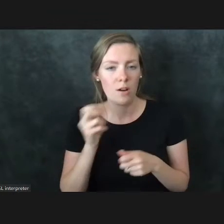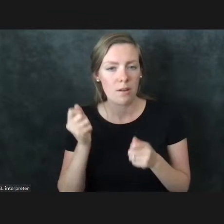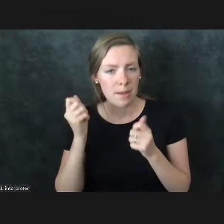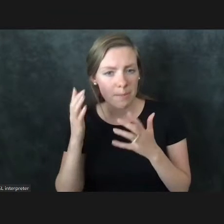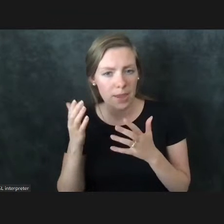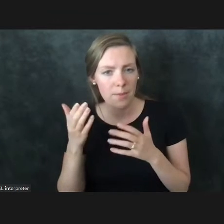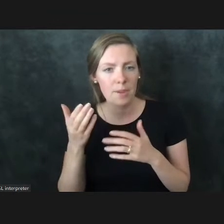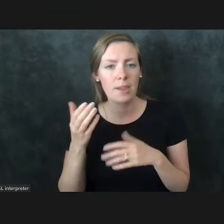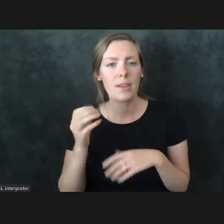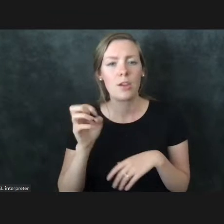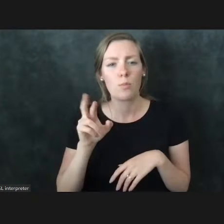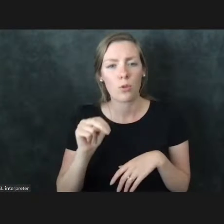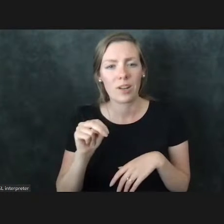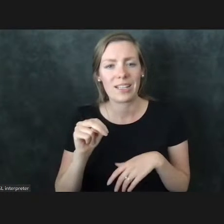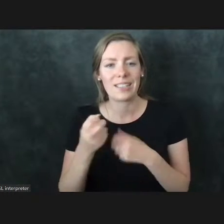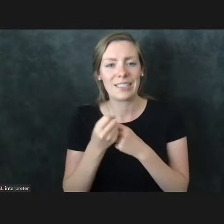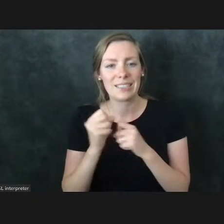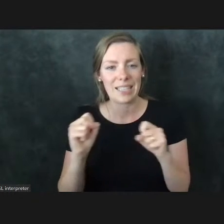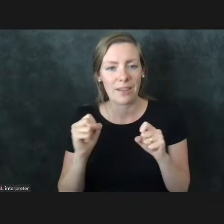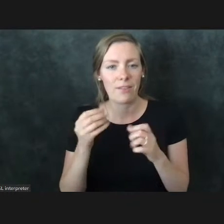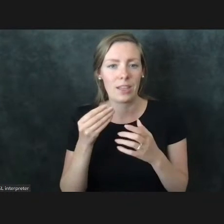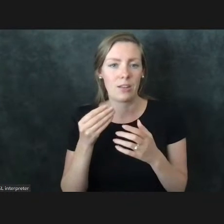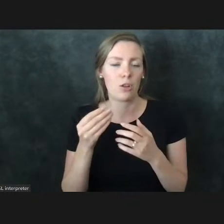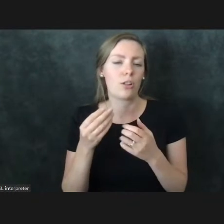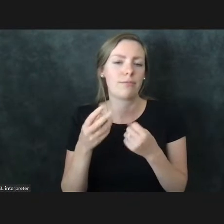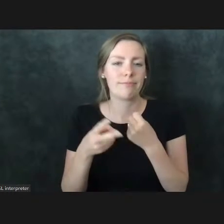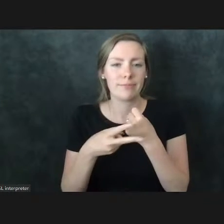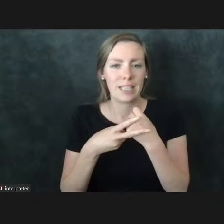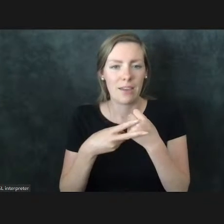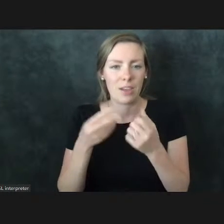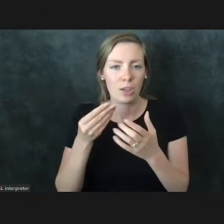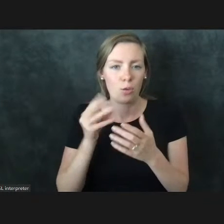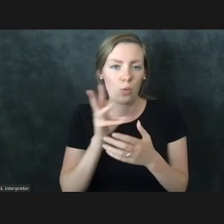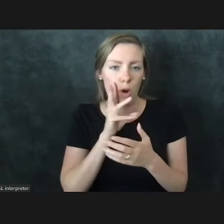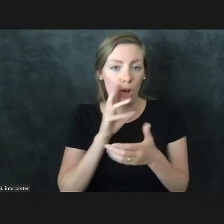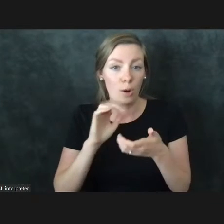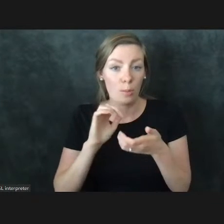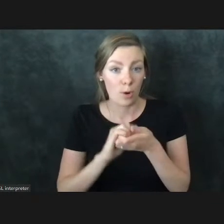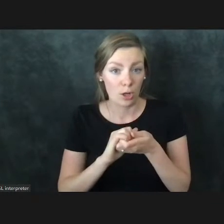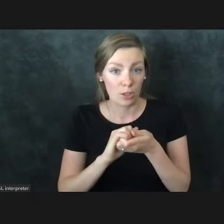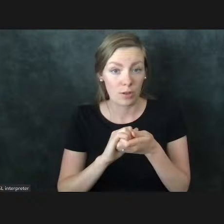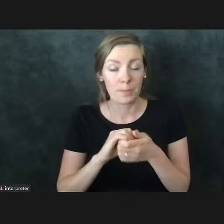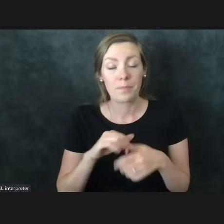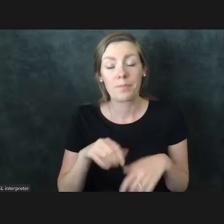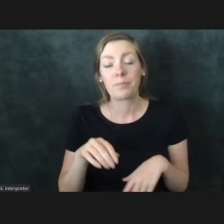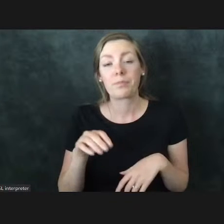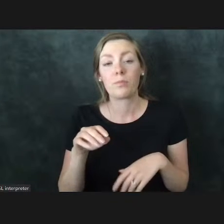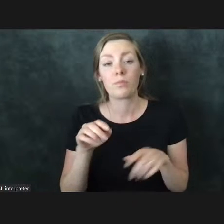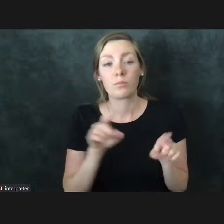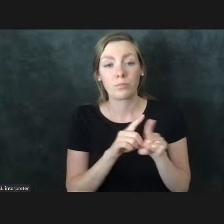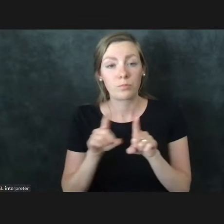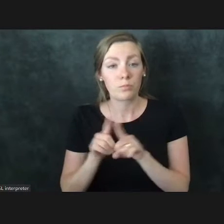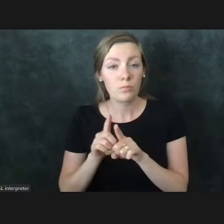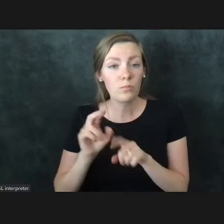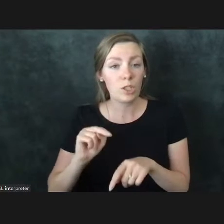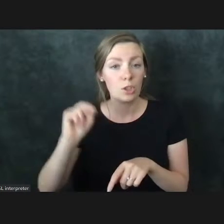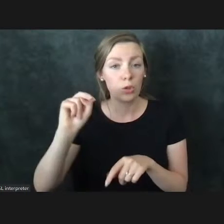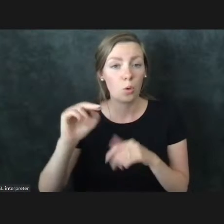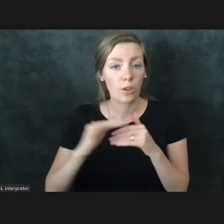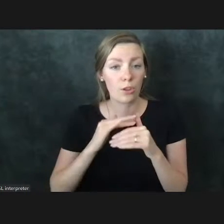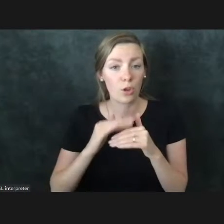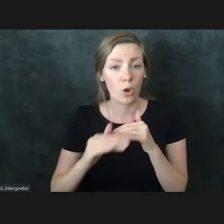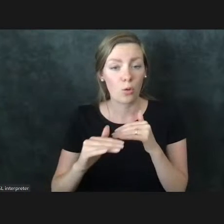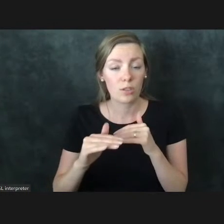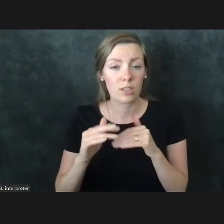Marin Saving Water Partnership, Christopher Watt, the Senior Engineering Geologist with the North Coast Regional Water